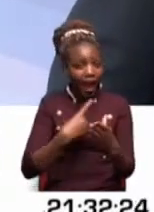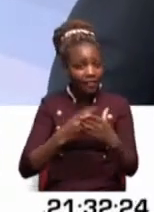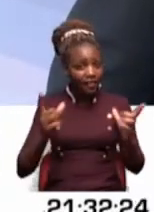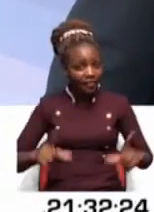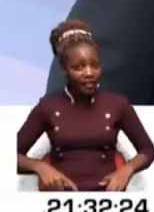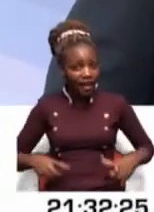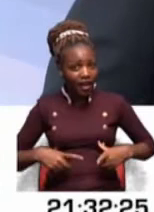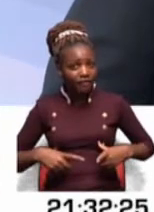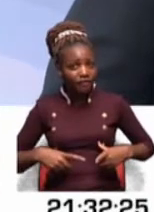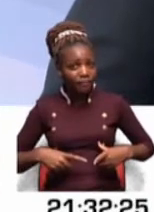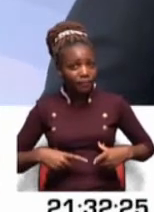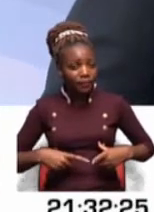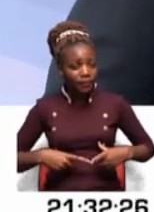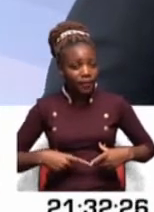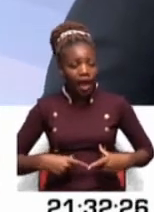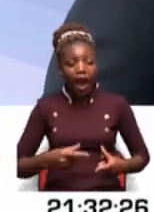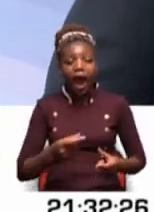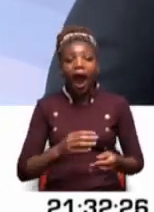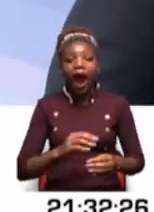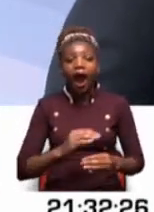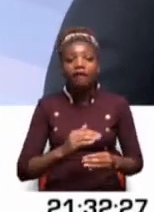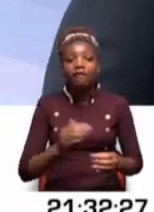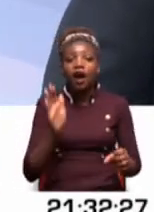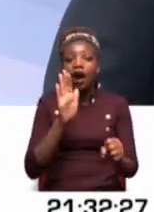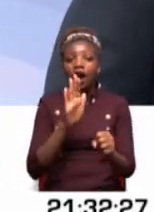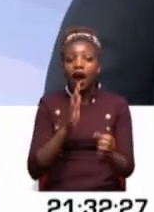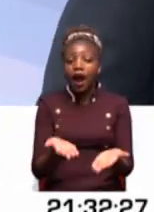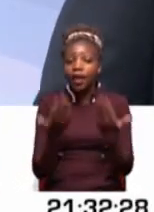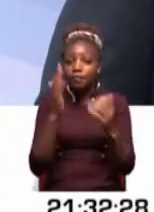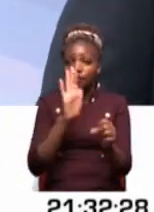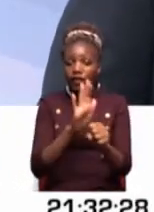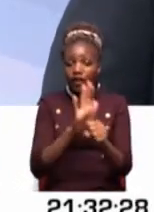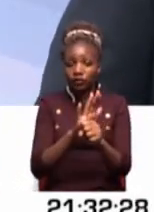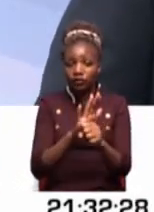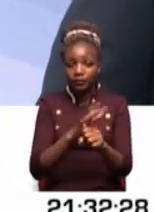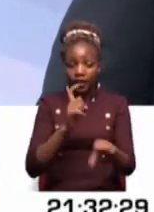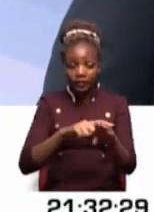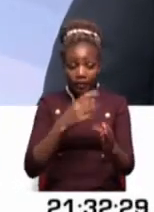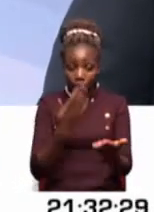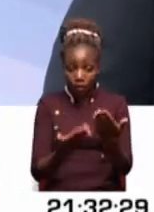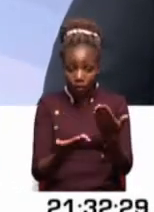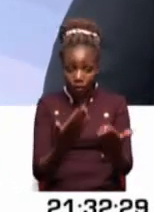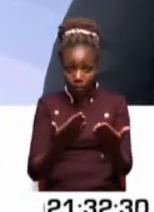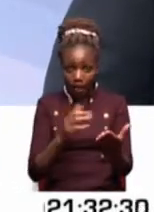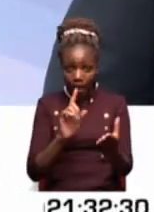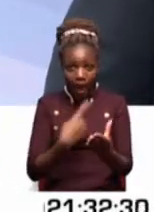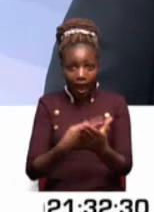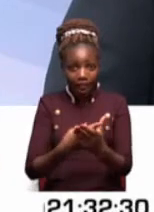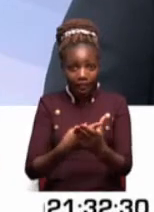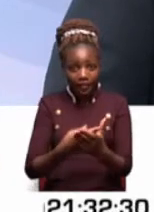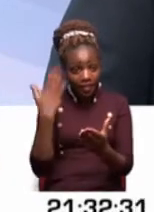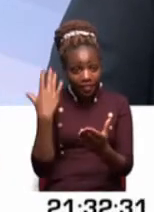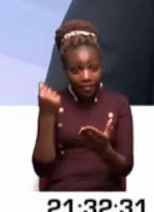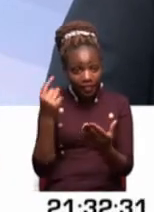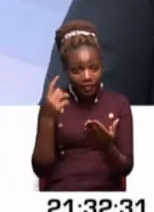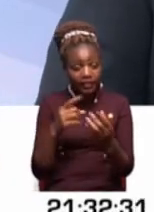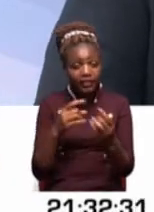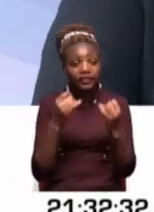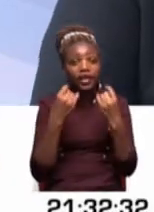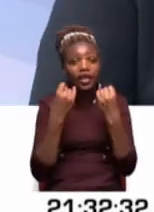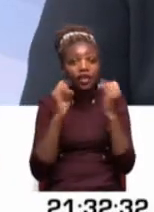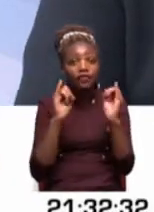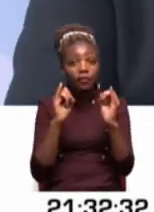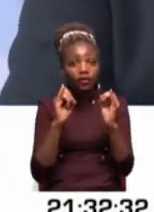from 48 years in 1963 to 60 plus years, the latest data in 2011, as per